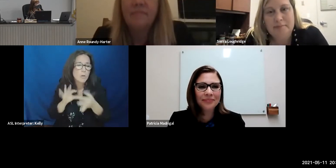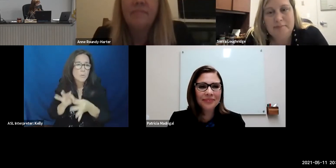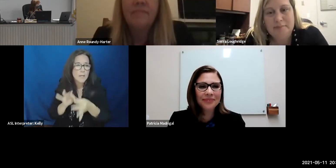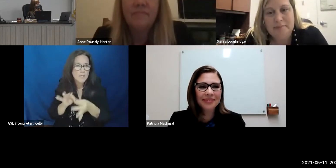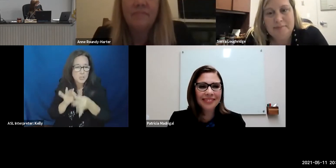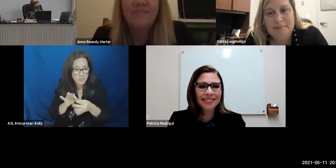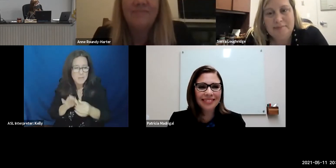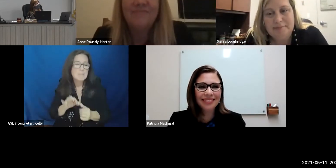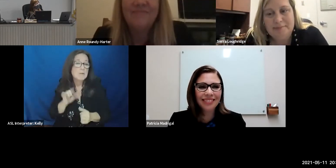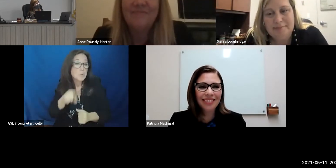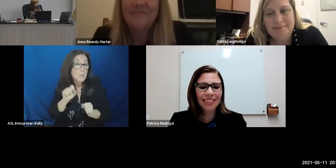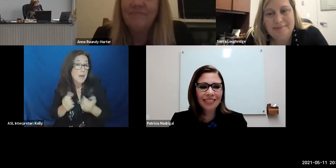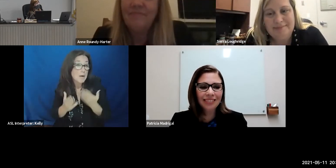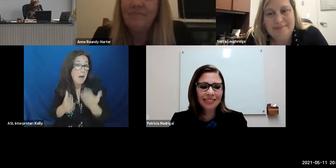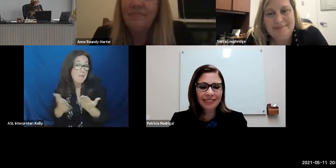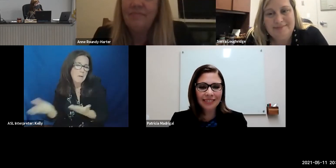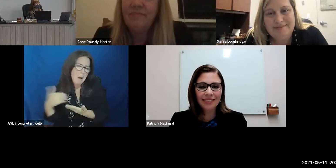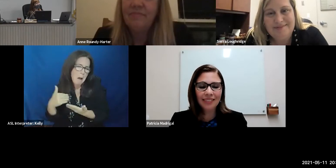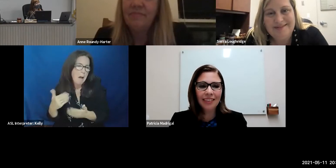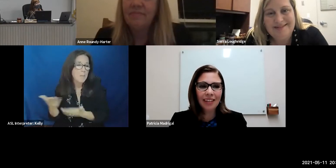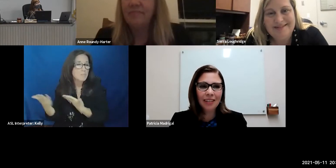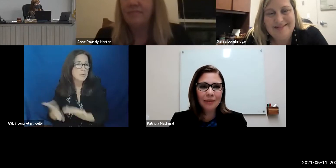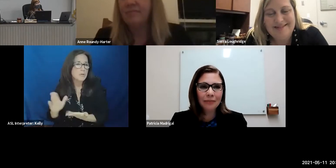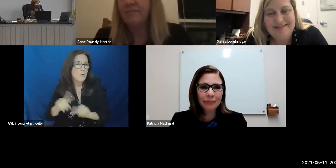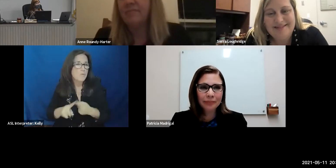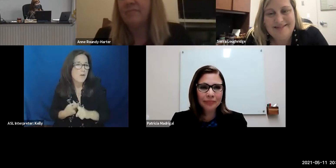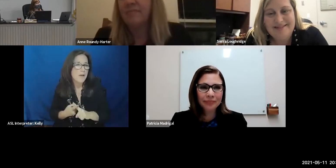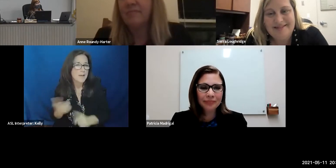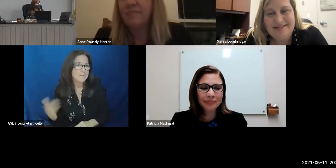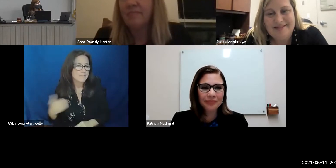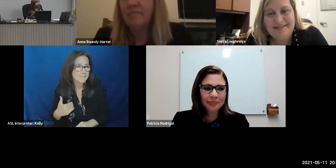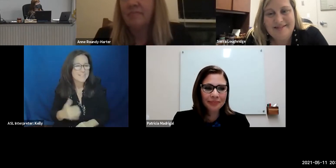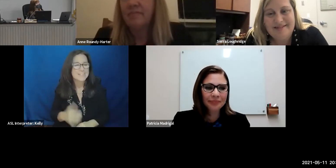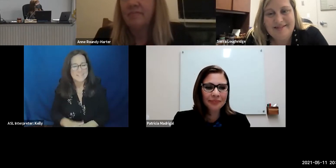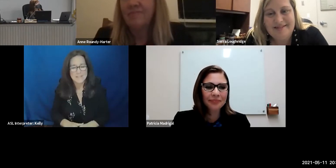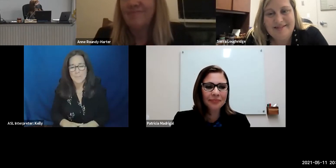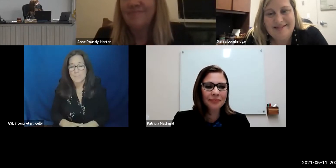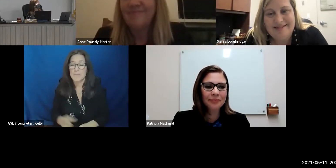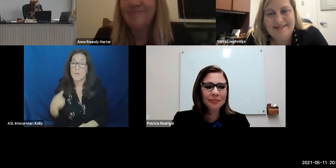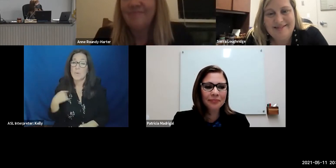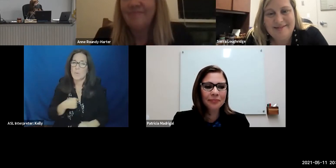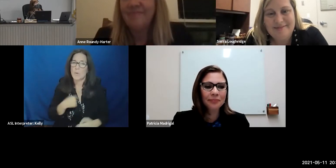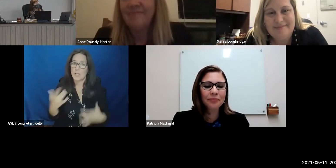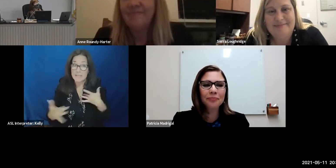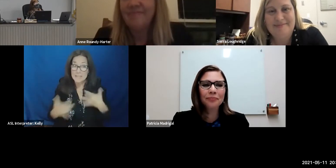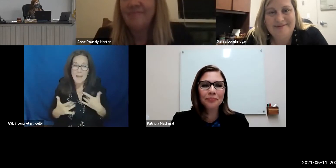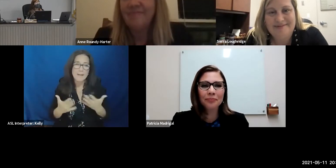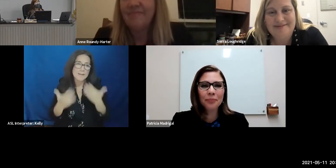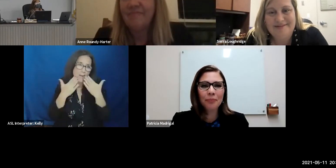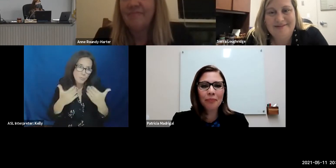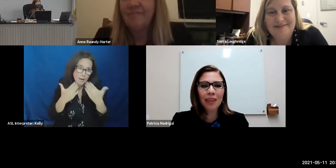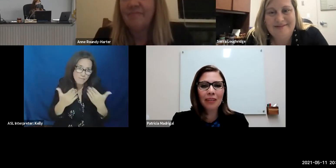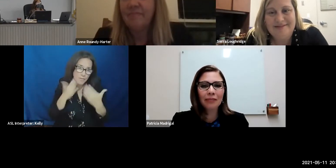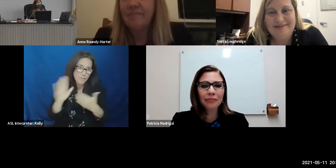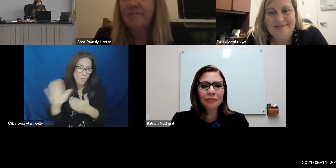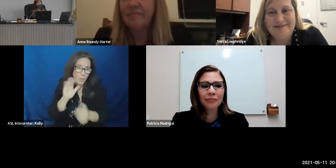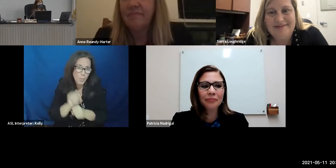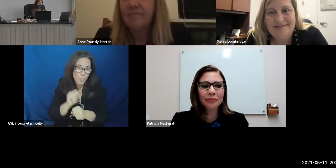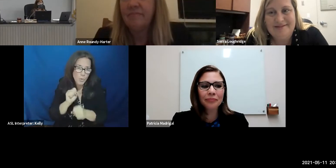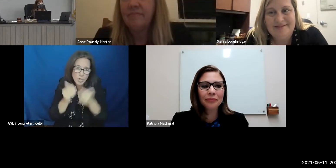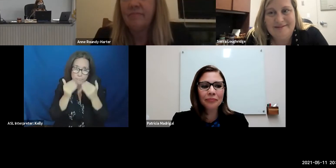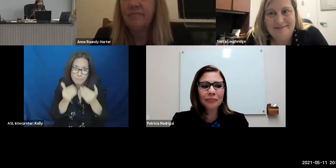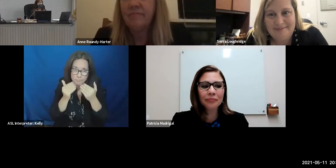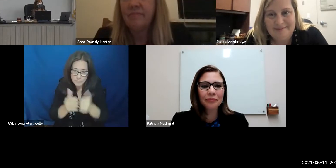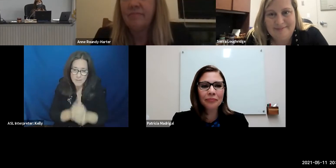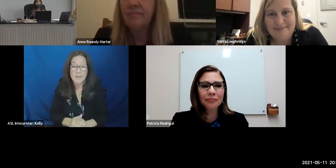So again, thank you to all of you for this report. We're excited and we're grateful. And with that, I think it's time